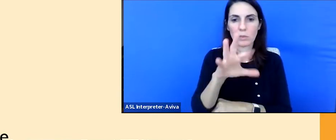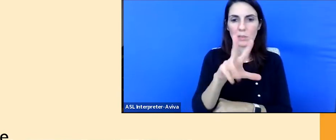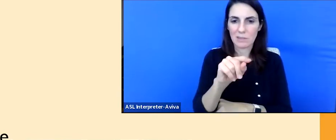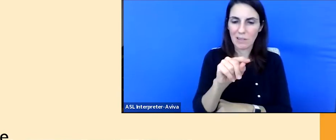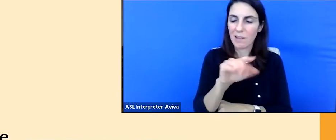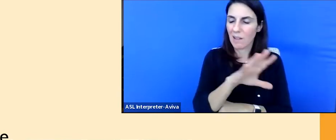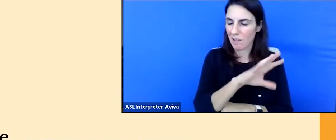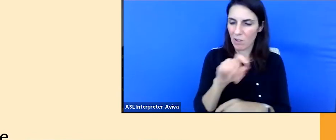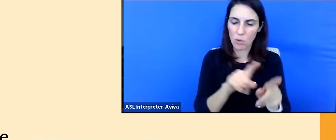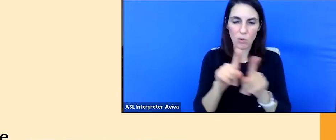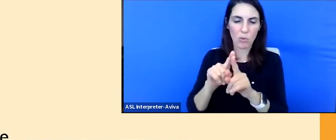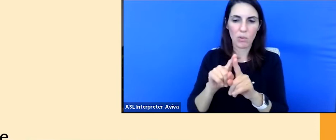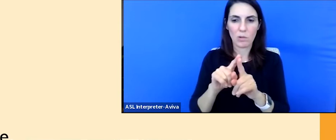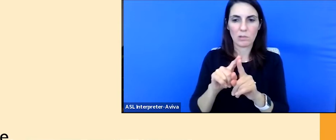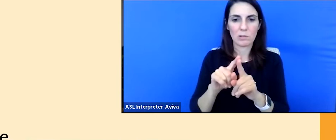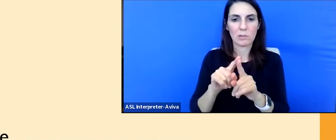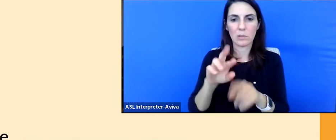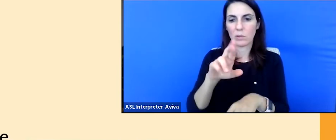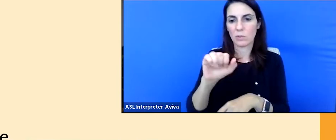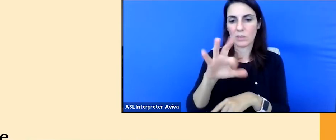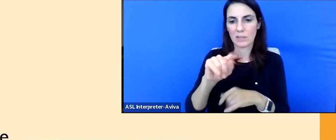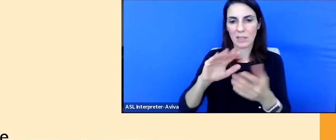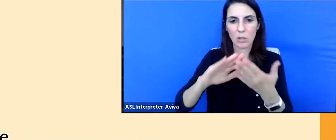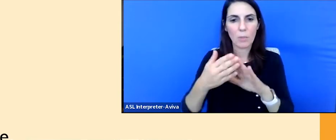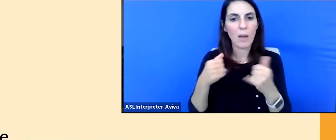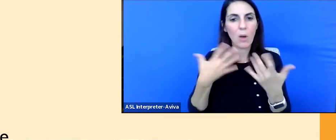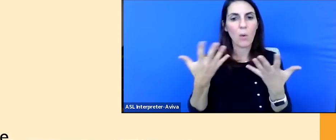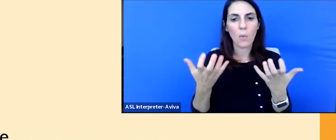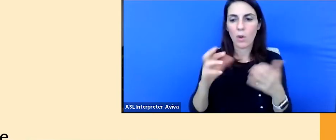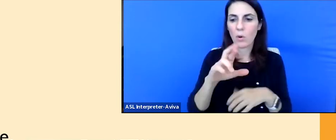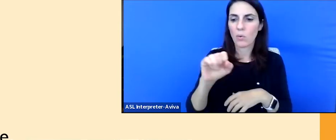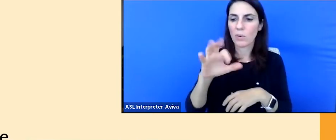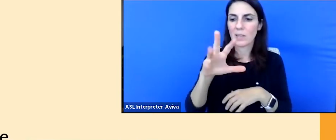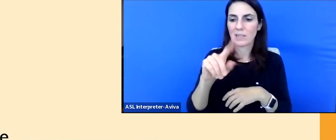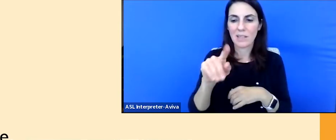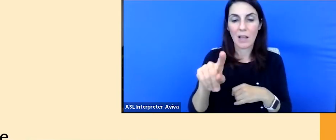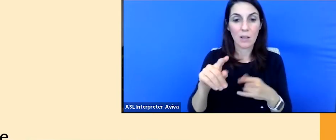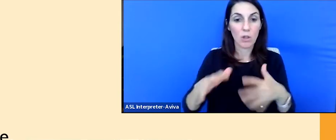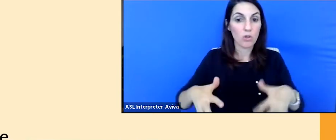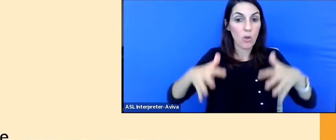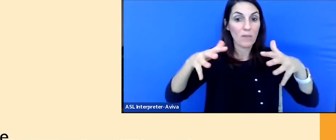Now, let us take a moment to reset our nervous systems to be present together.